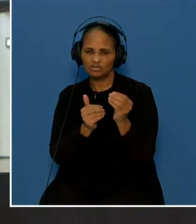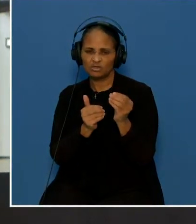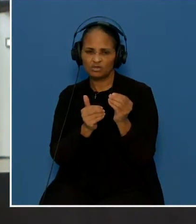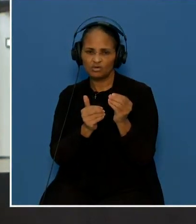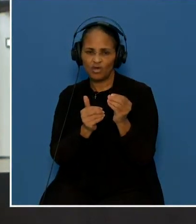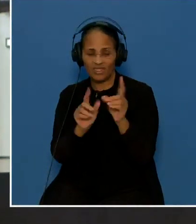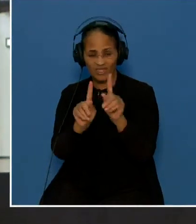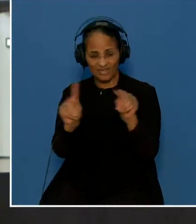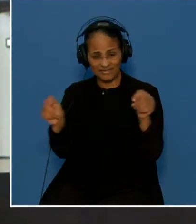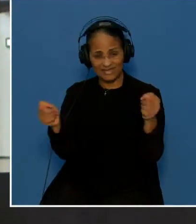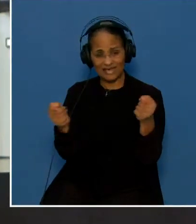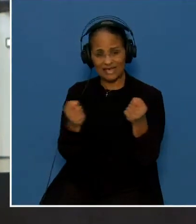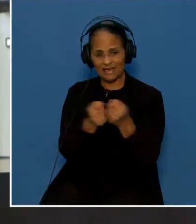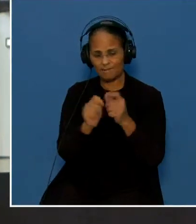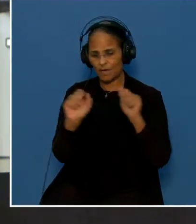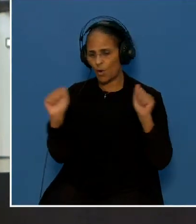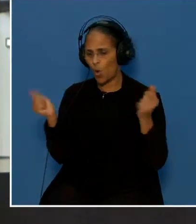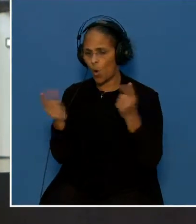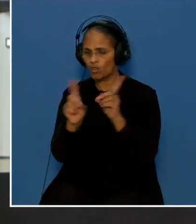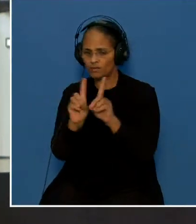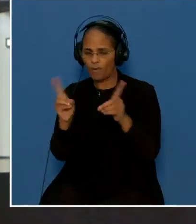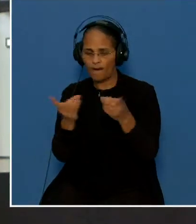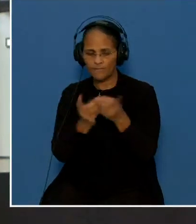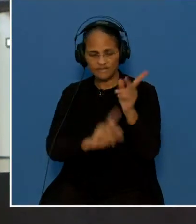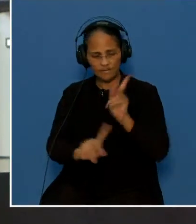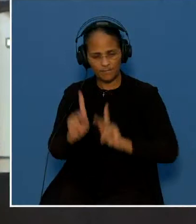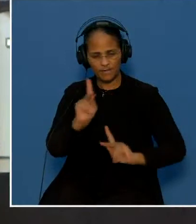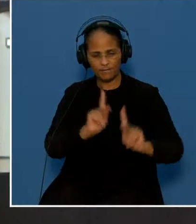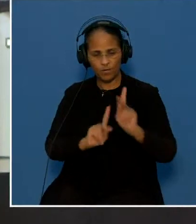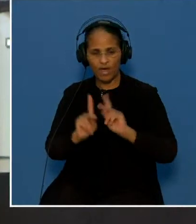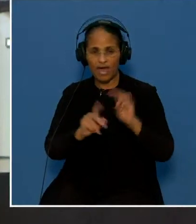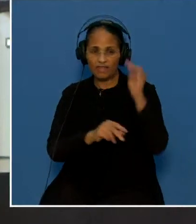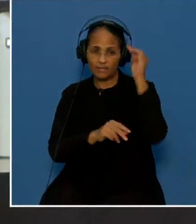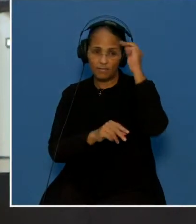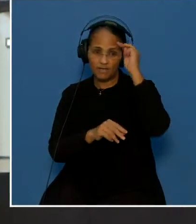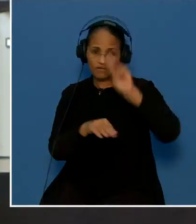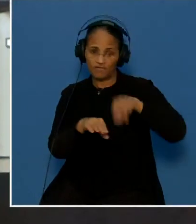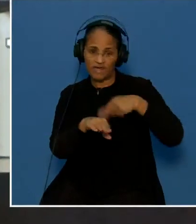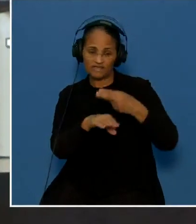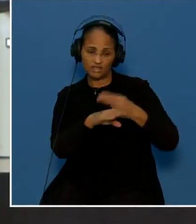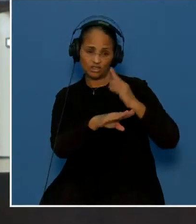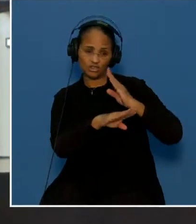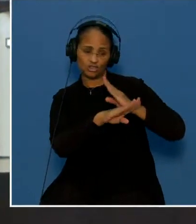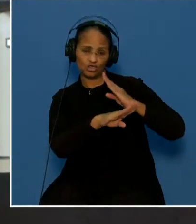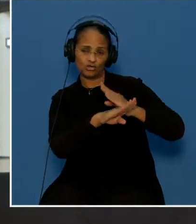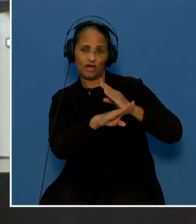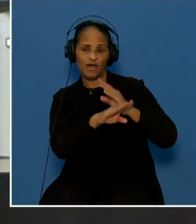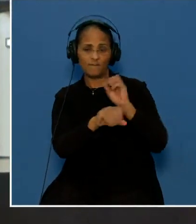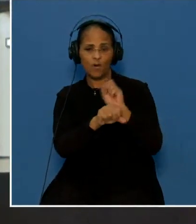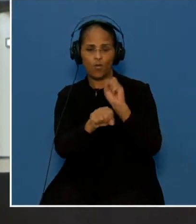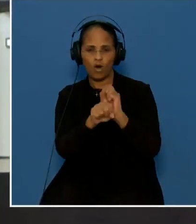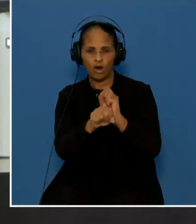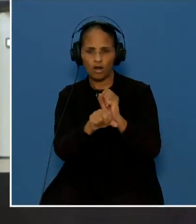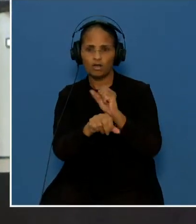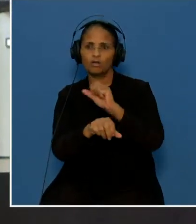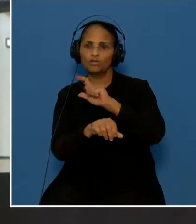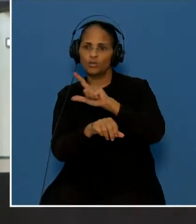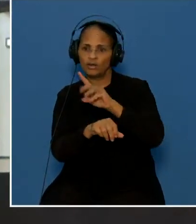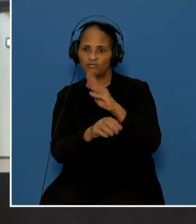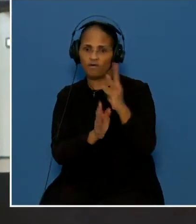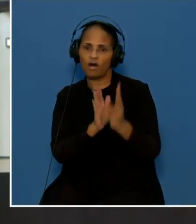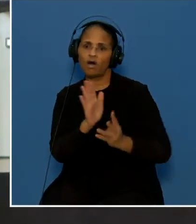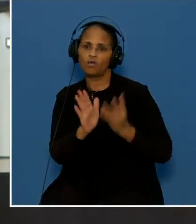the team and all the departments and persons at the Ministry of National Security have been working 24 hours to keep